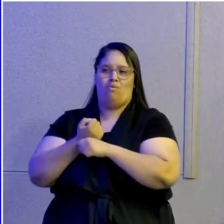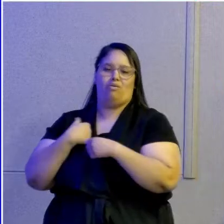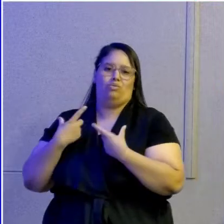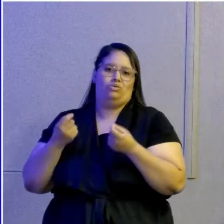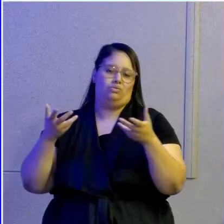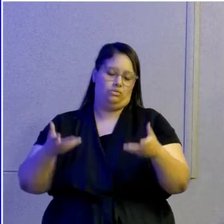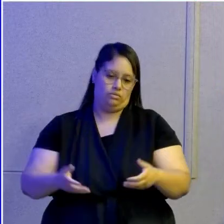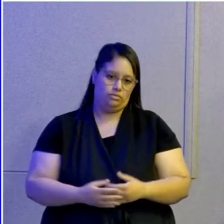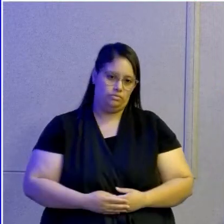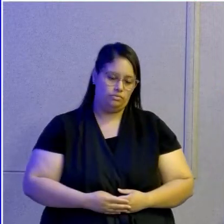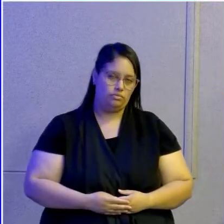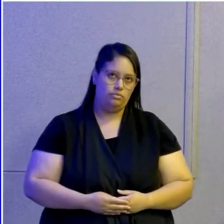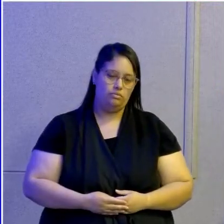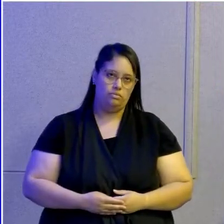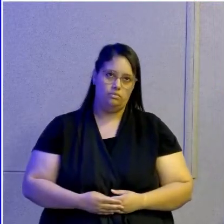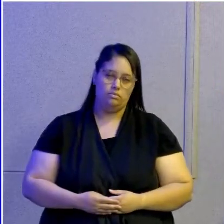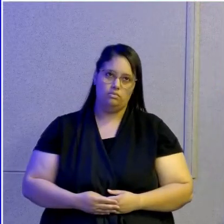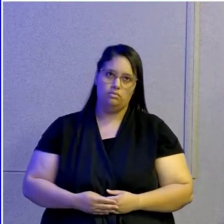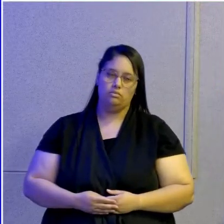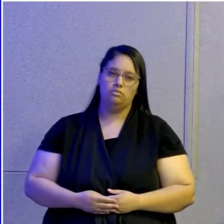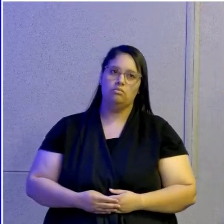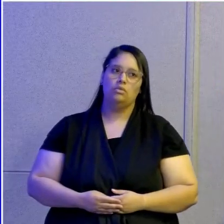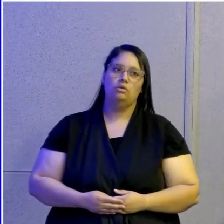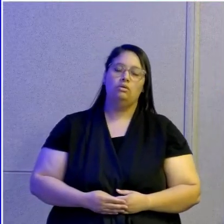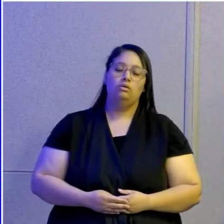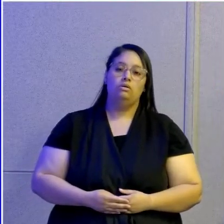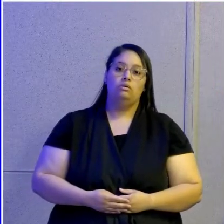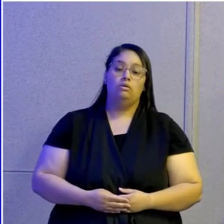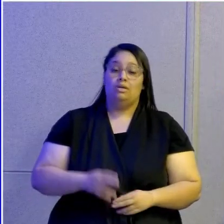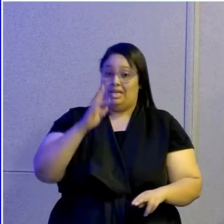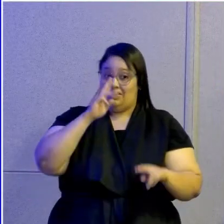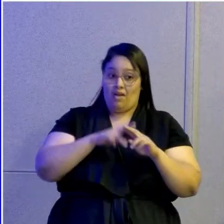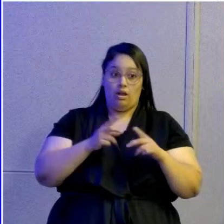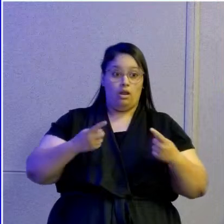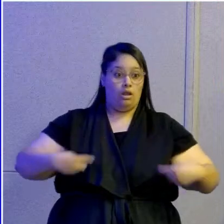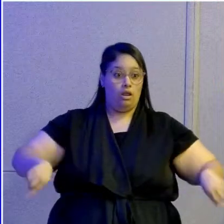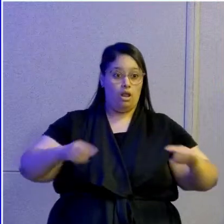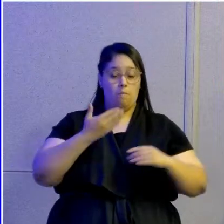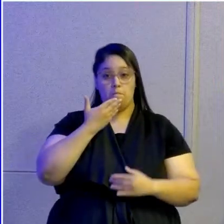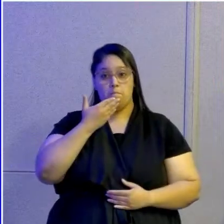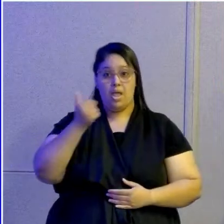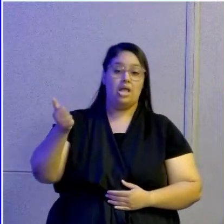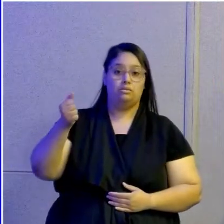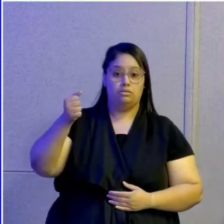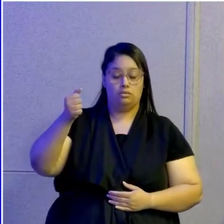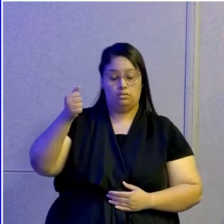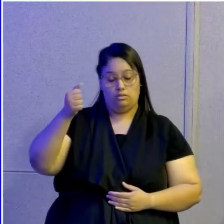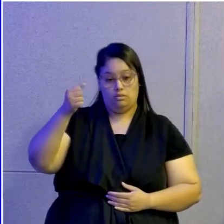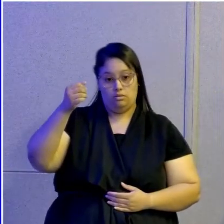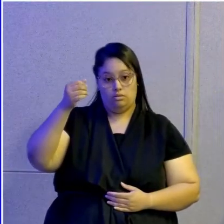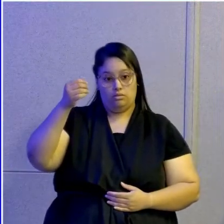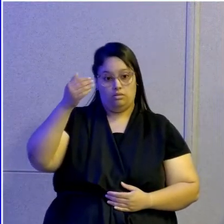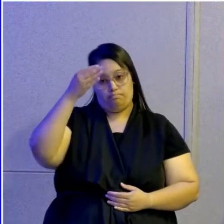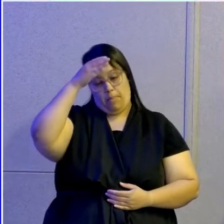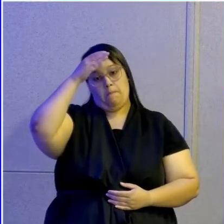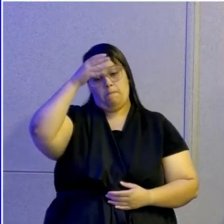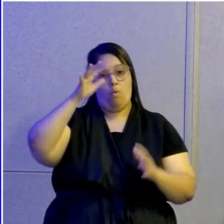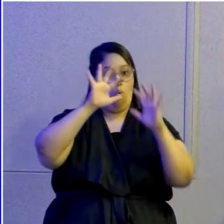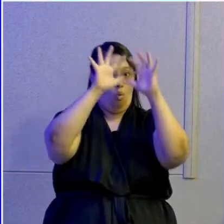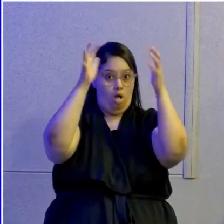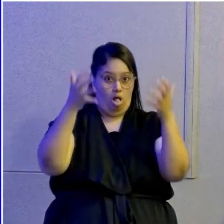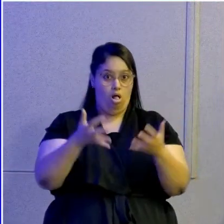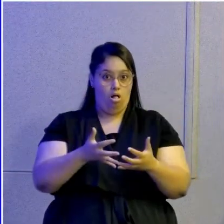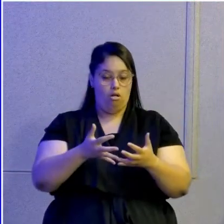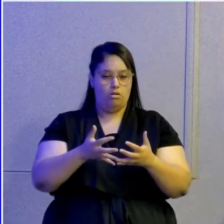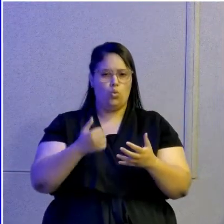And the funny thing is, we have the best minds in the world, is we know that there is a direct line, but we need to learn